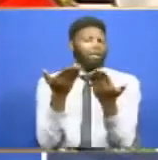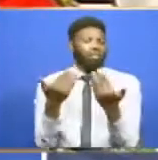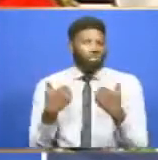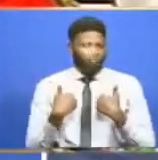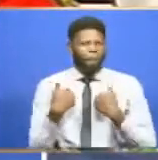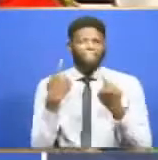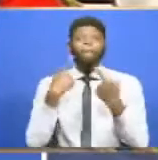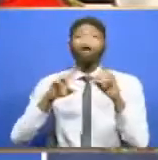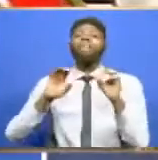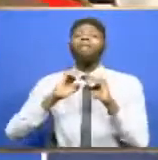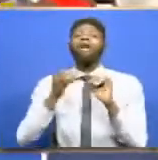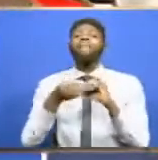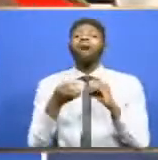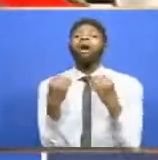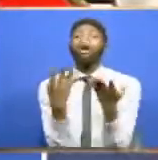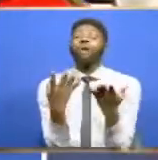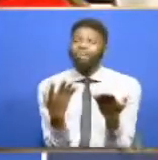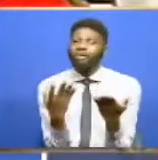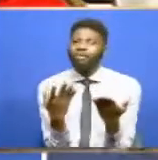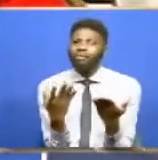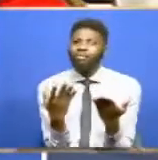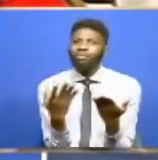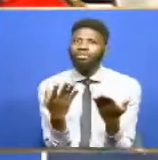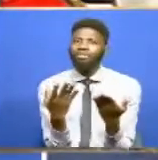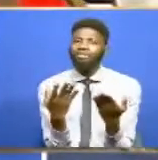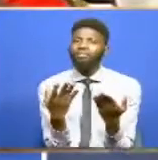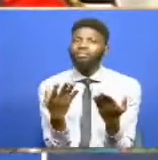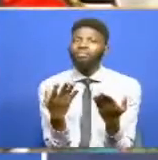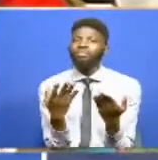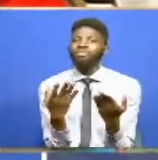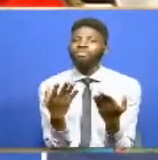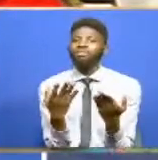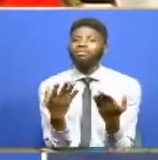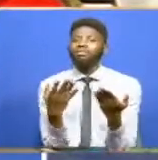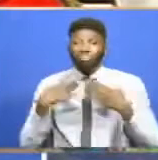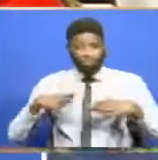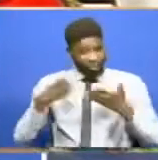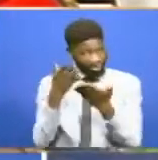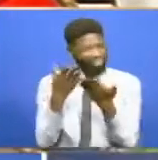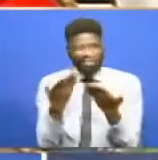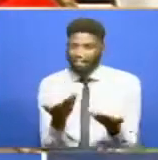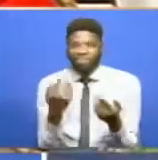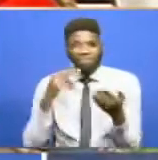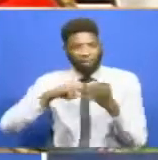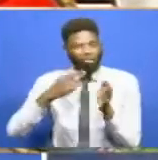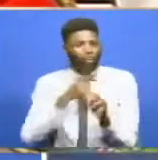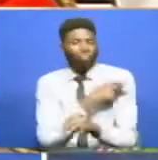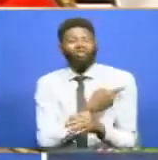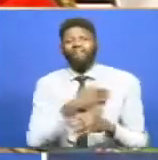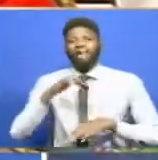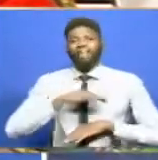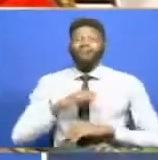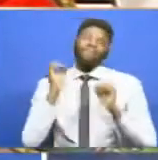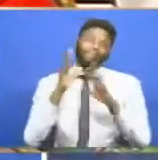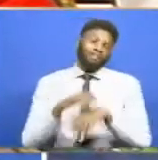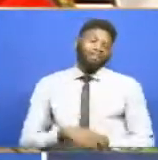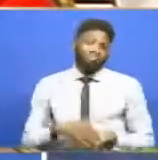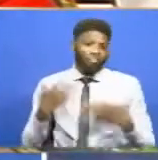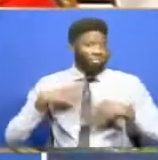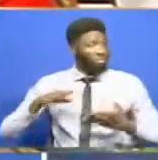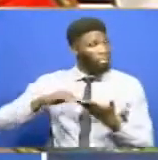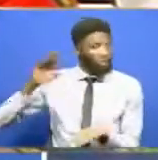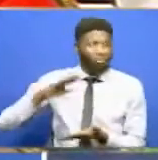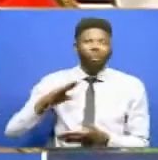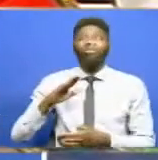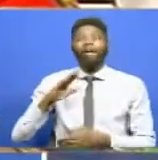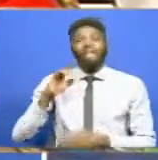numbers outdo the centers that are already there. So you find that most of the people, what they will prefer is just go to